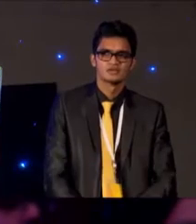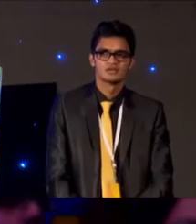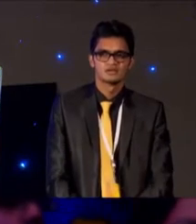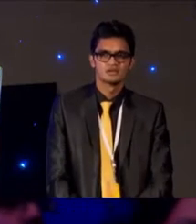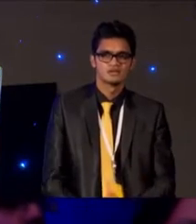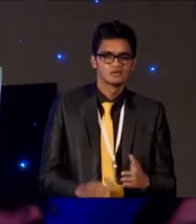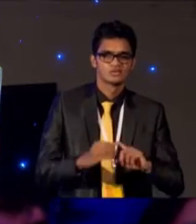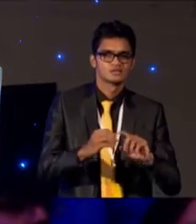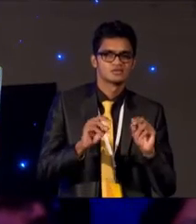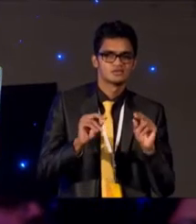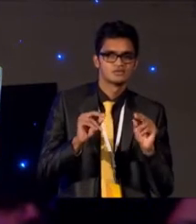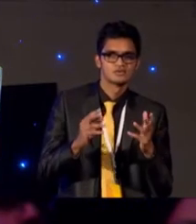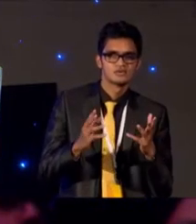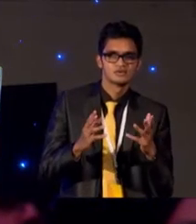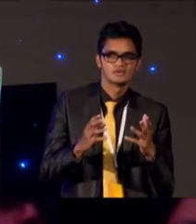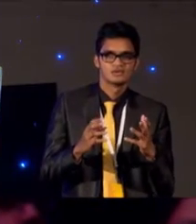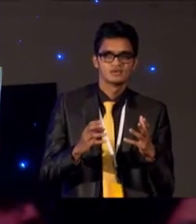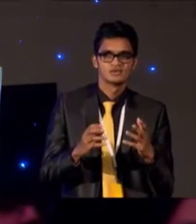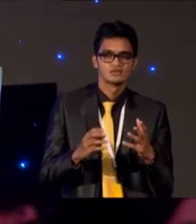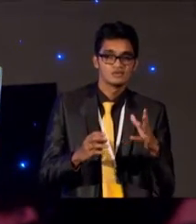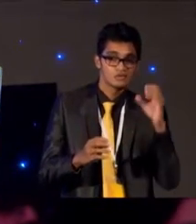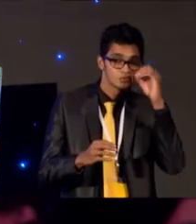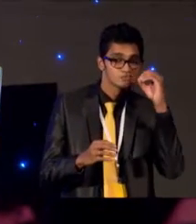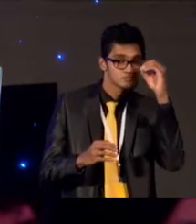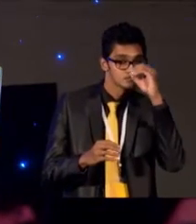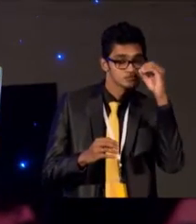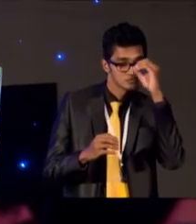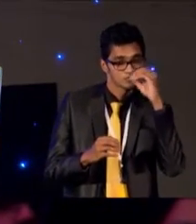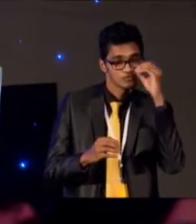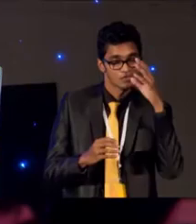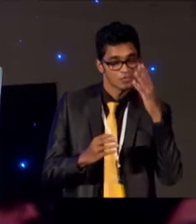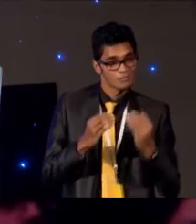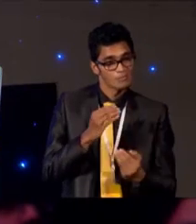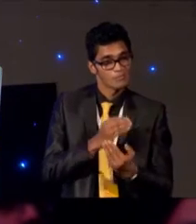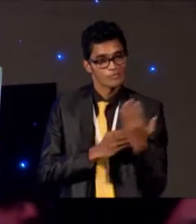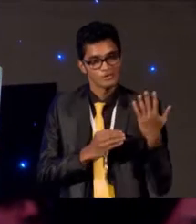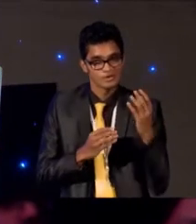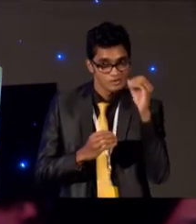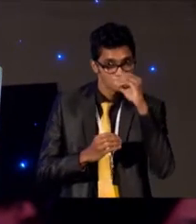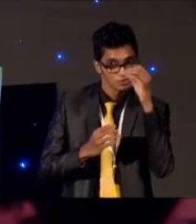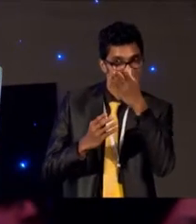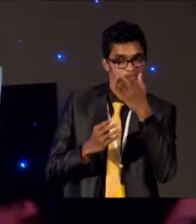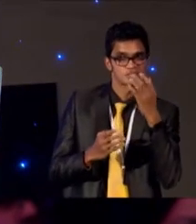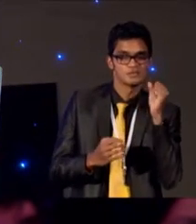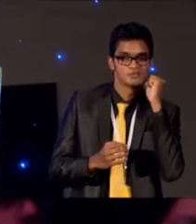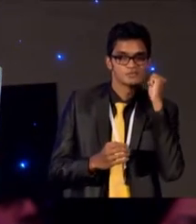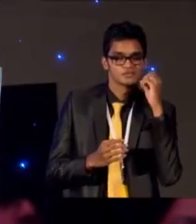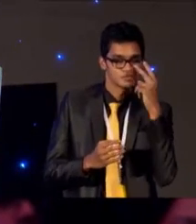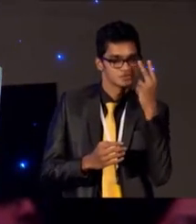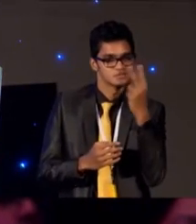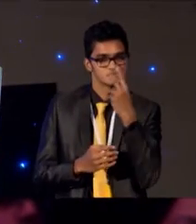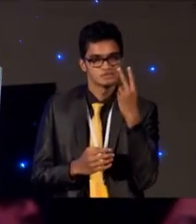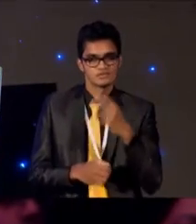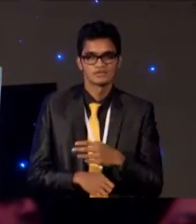question, it is an observation that I've been making from morning. So you rightly pointed out